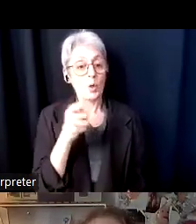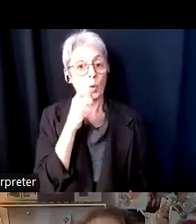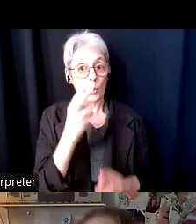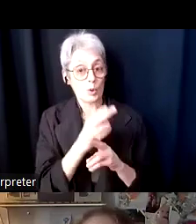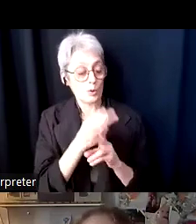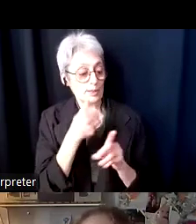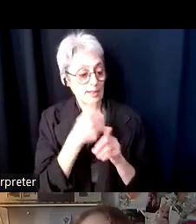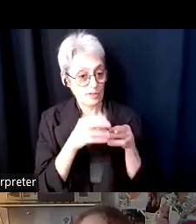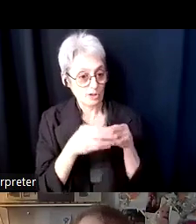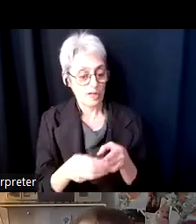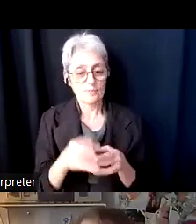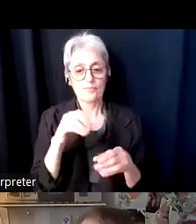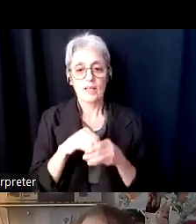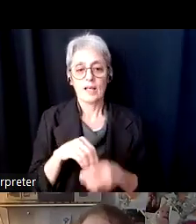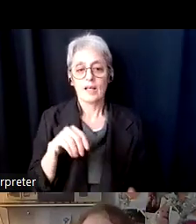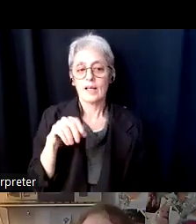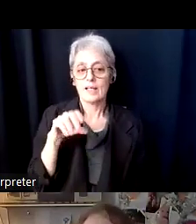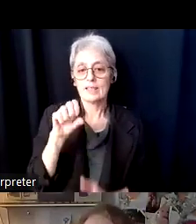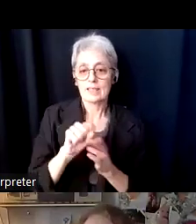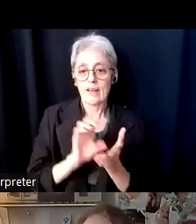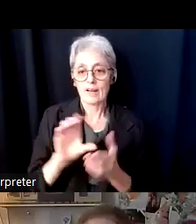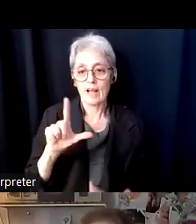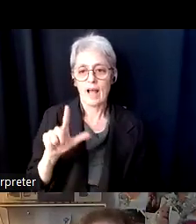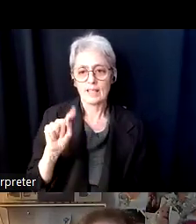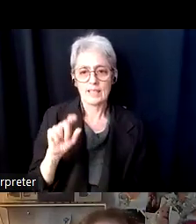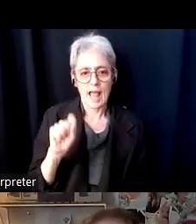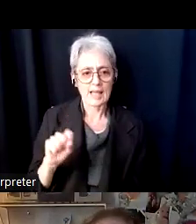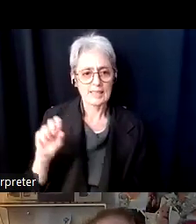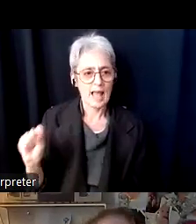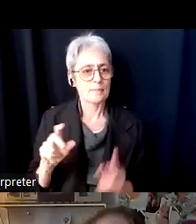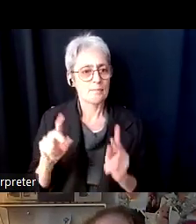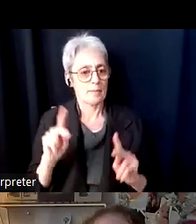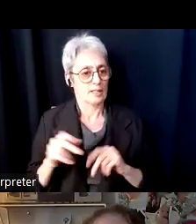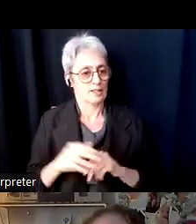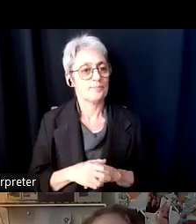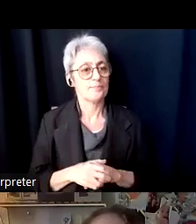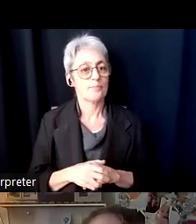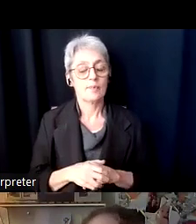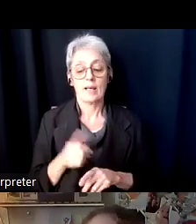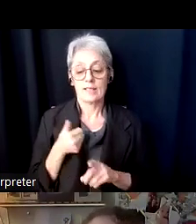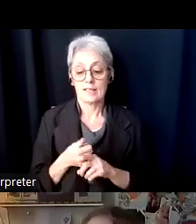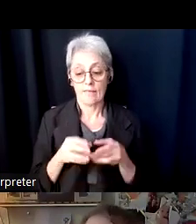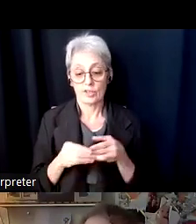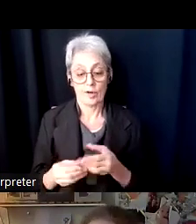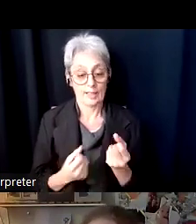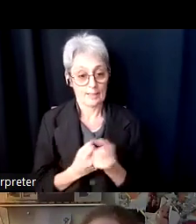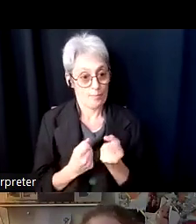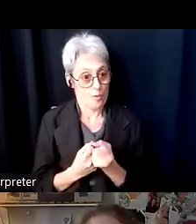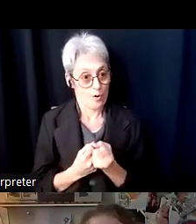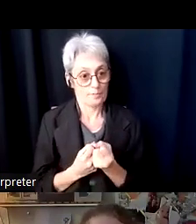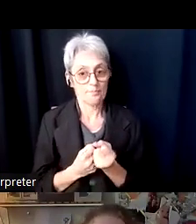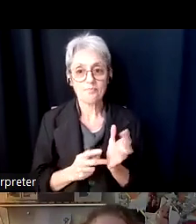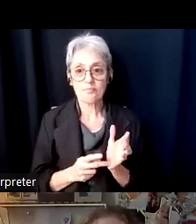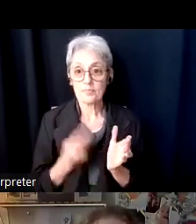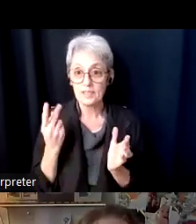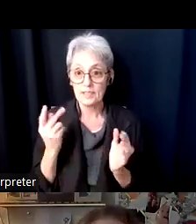state-funded LTSS populations. And as you can see here, the use of self-directed supports is about 2 times higher among